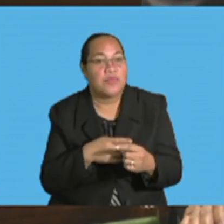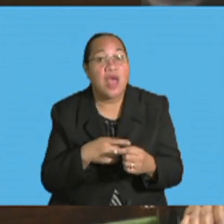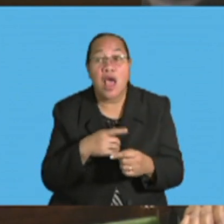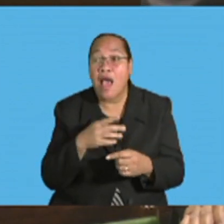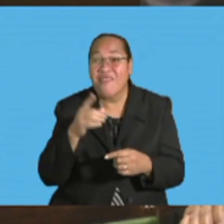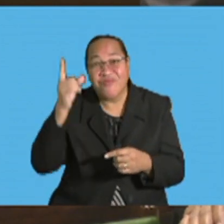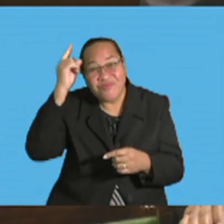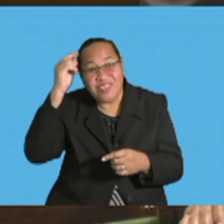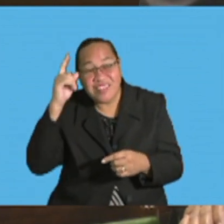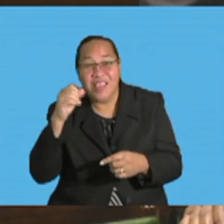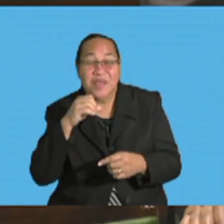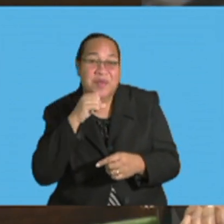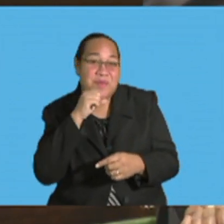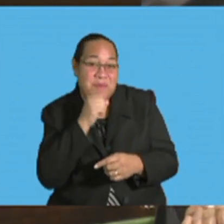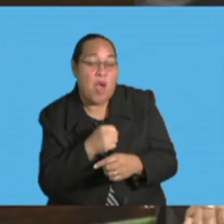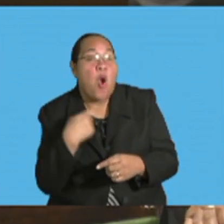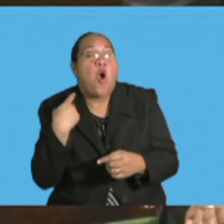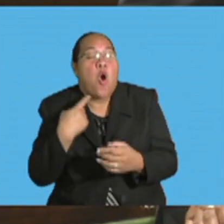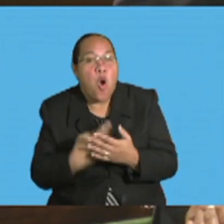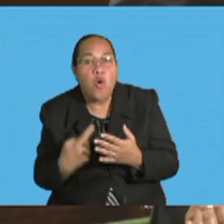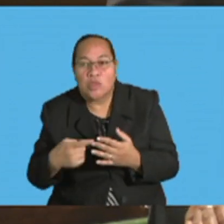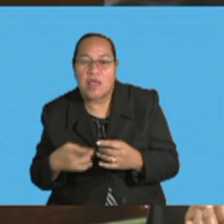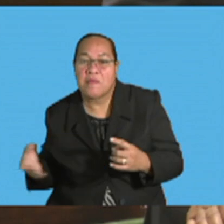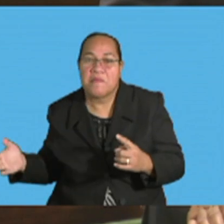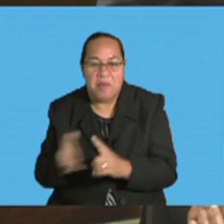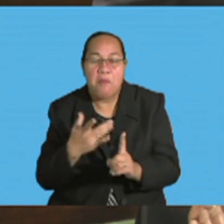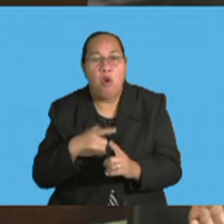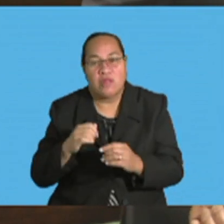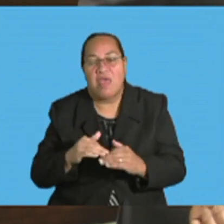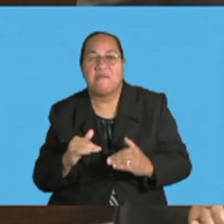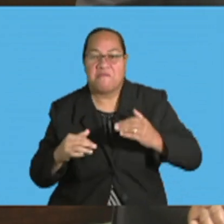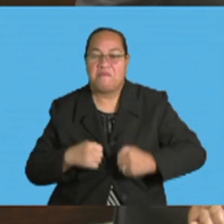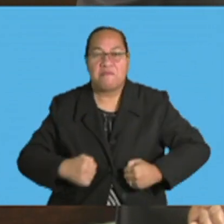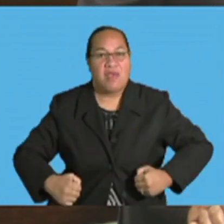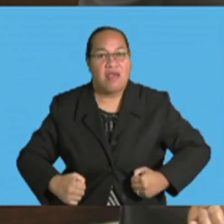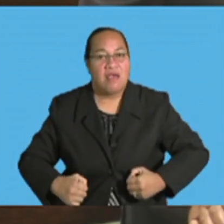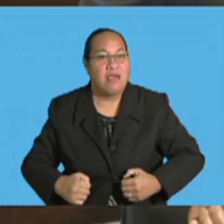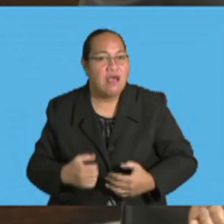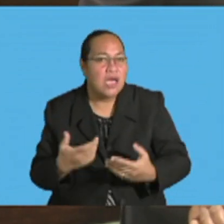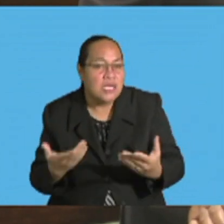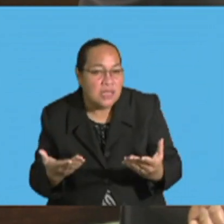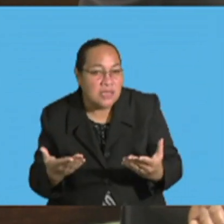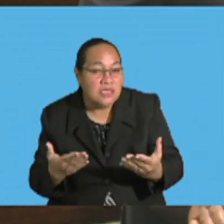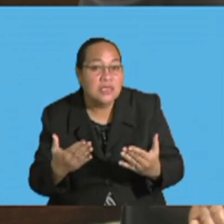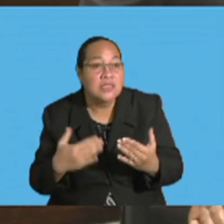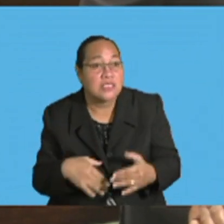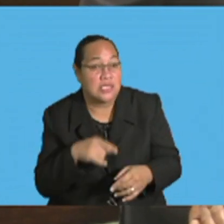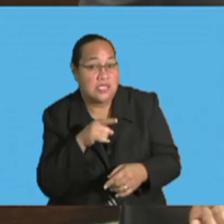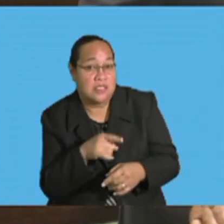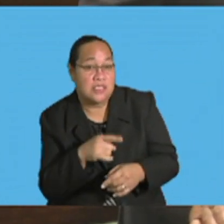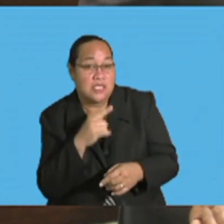men only beat Itaukai women because they are bigger than them. Worse, he